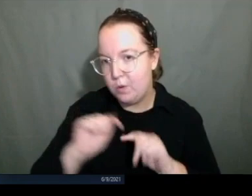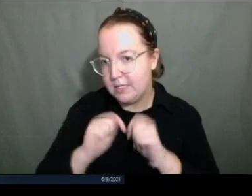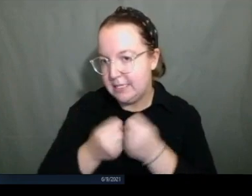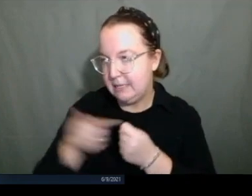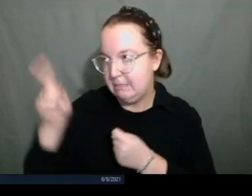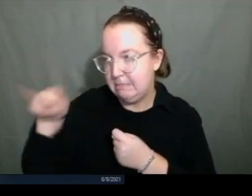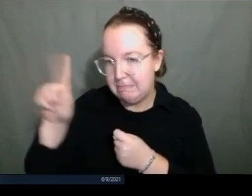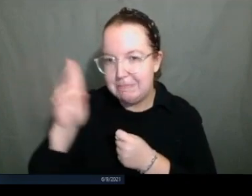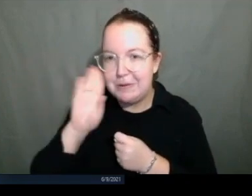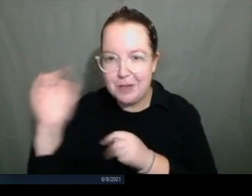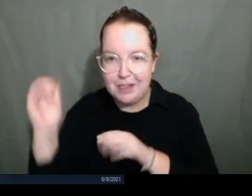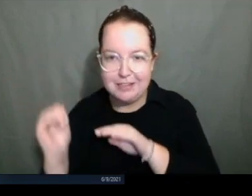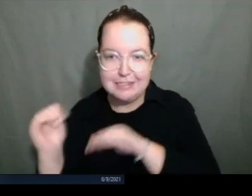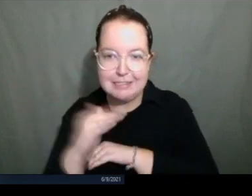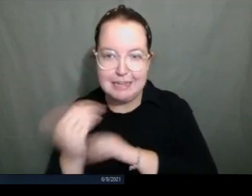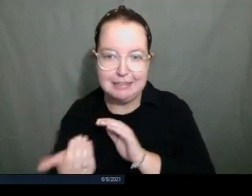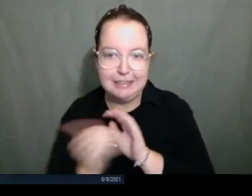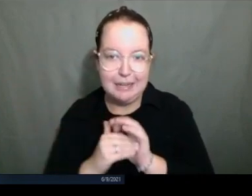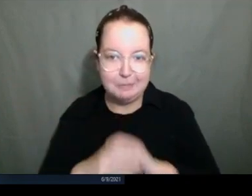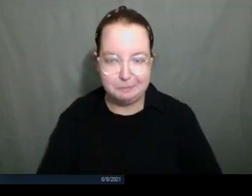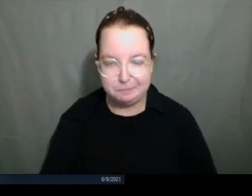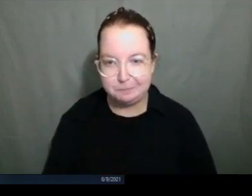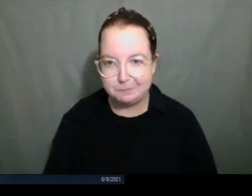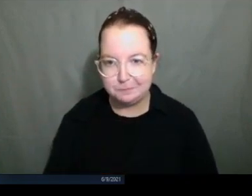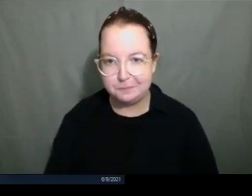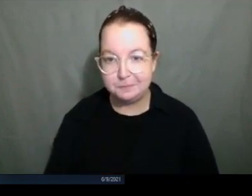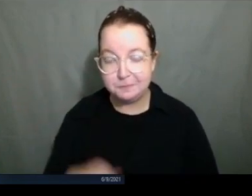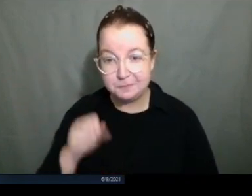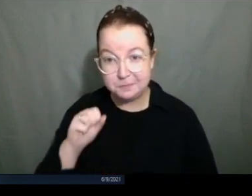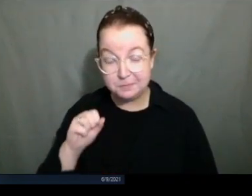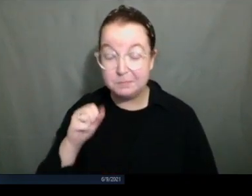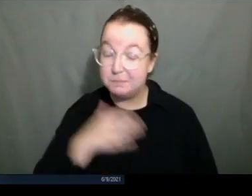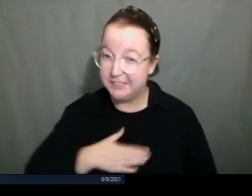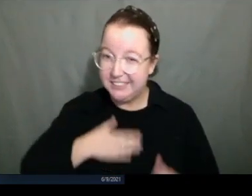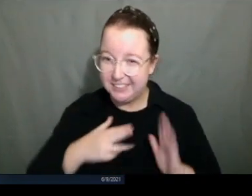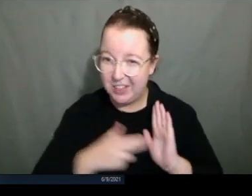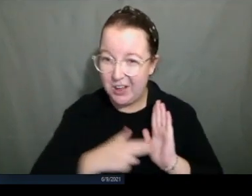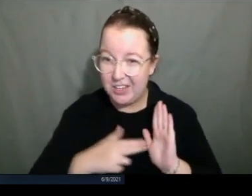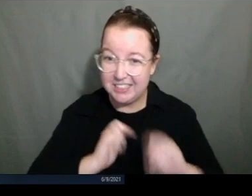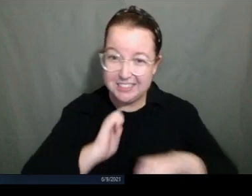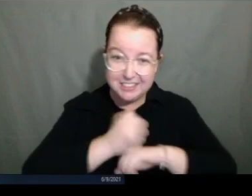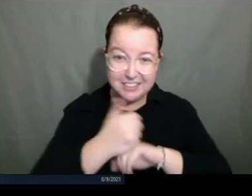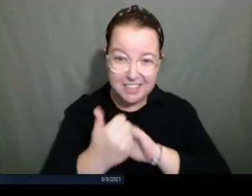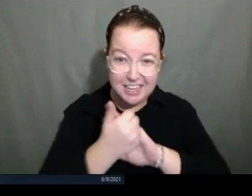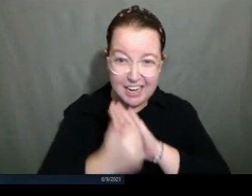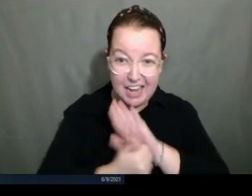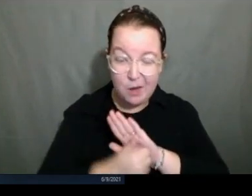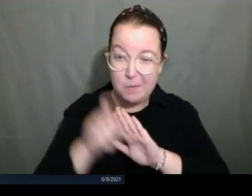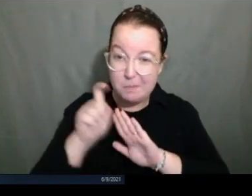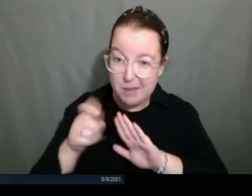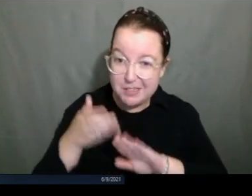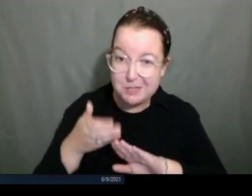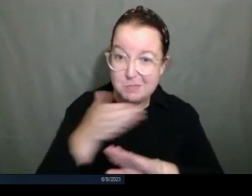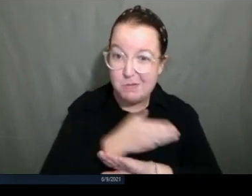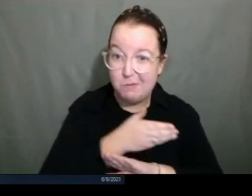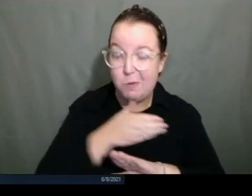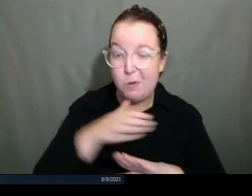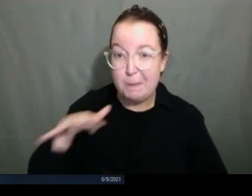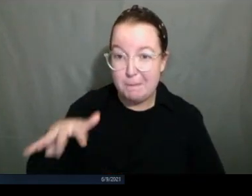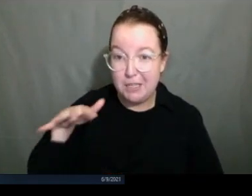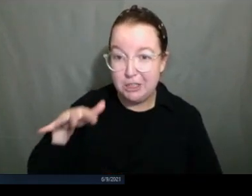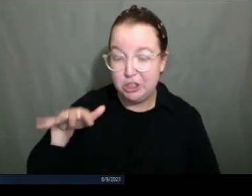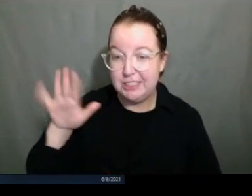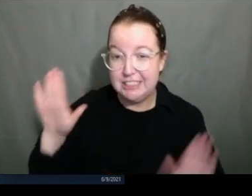will be able to resend it to you. Make sure you are logging in and setting up your account before the first punch-in date, which is